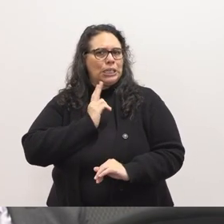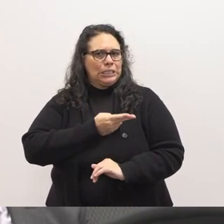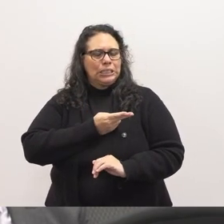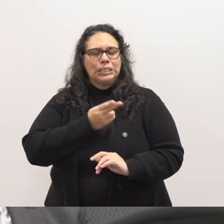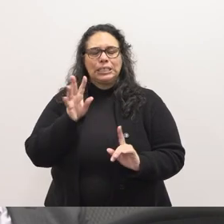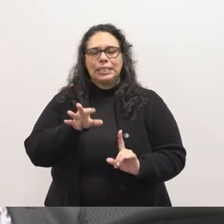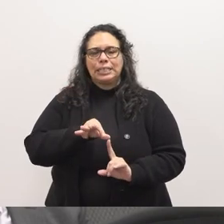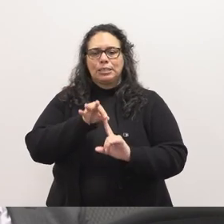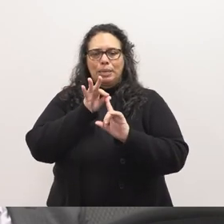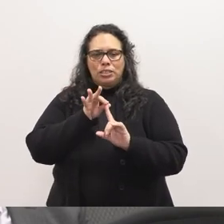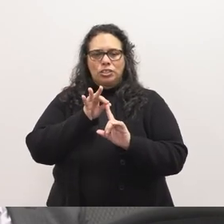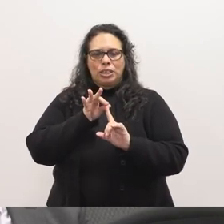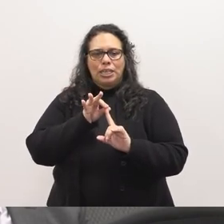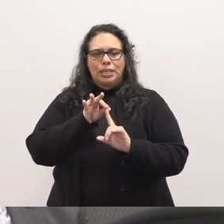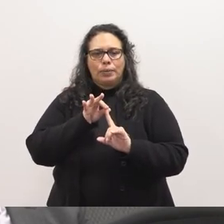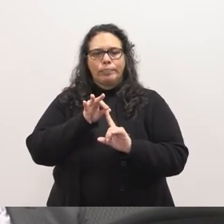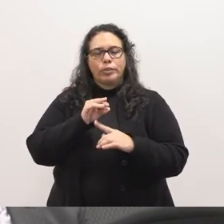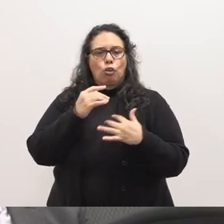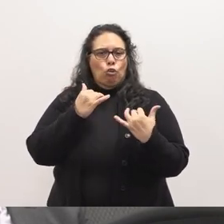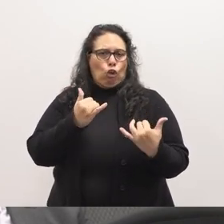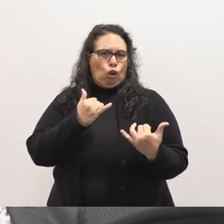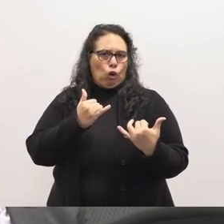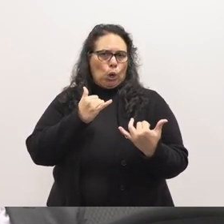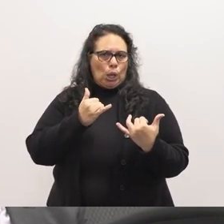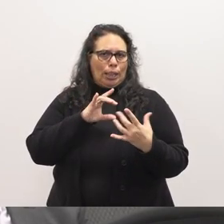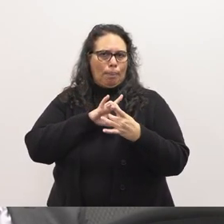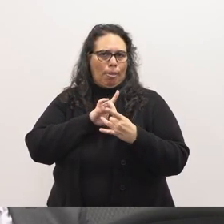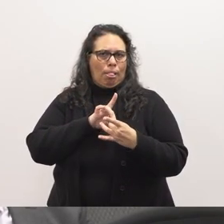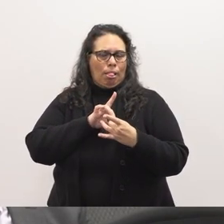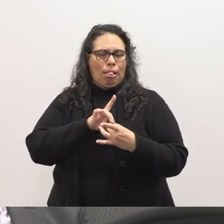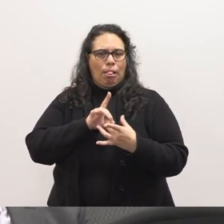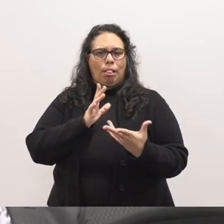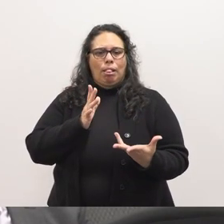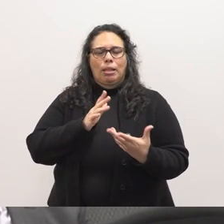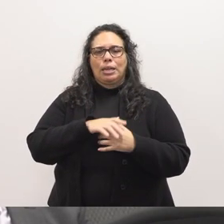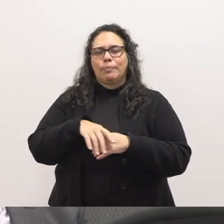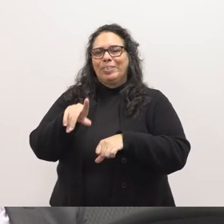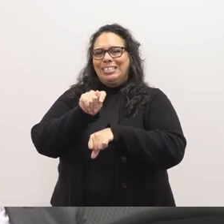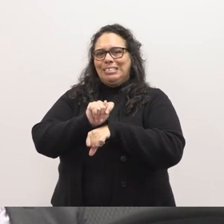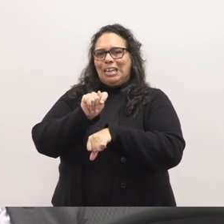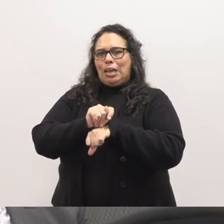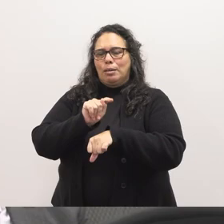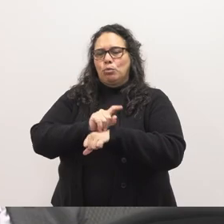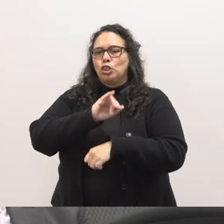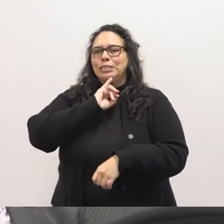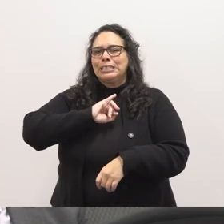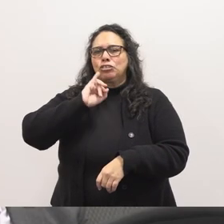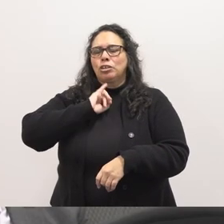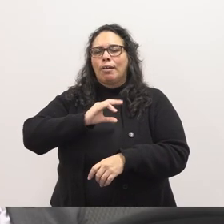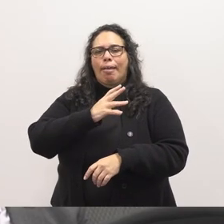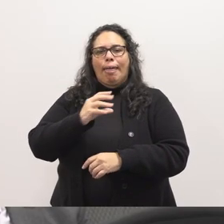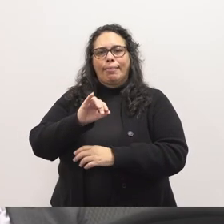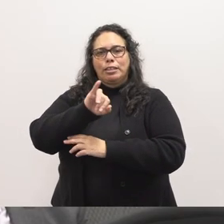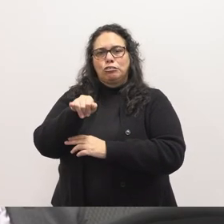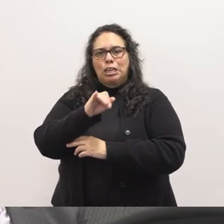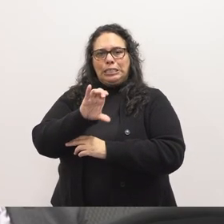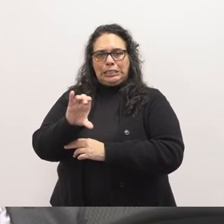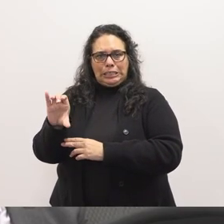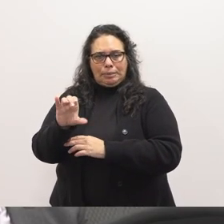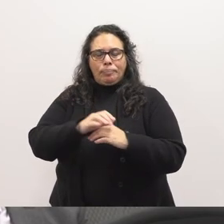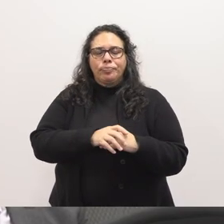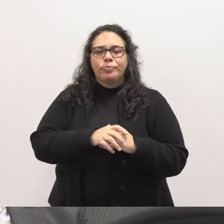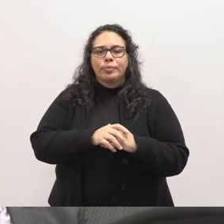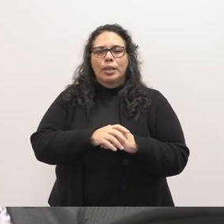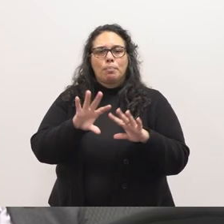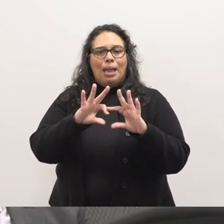And we belong currently and have always been part of Temple Israel here in Long Beach and the JCC also. When my